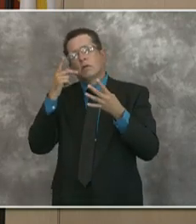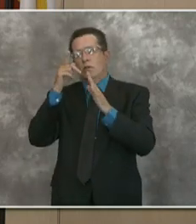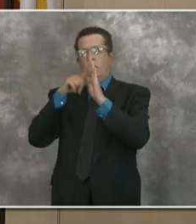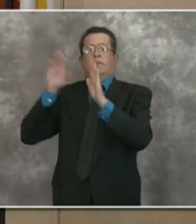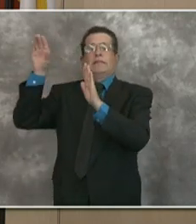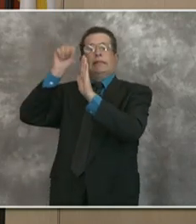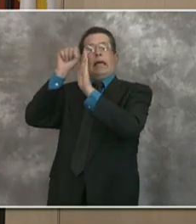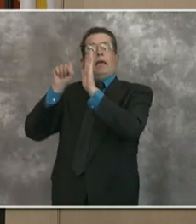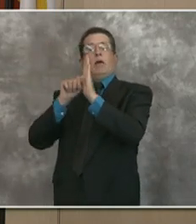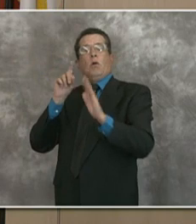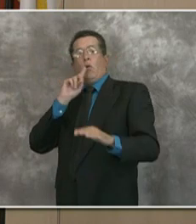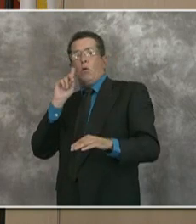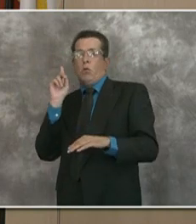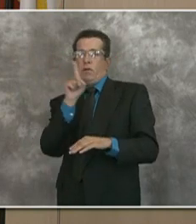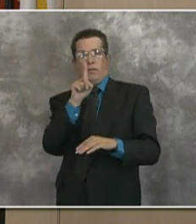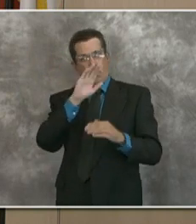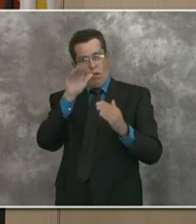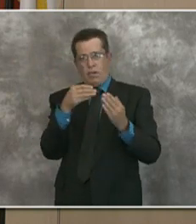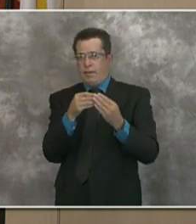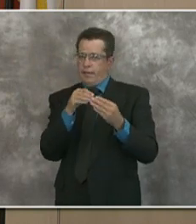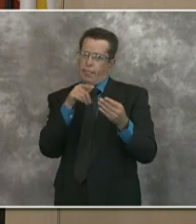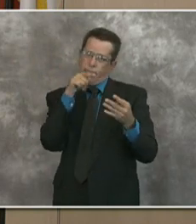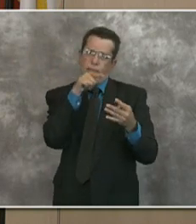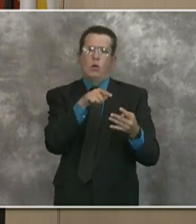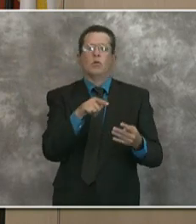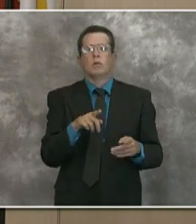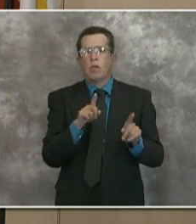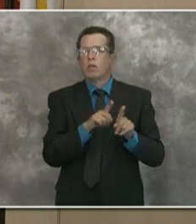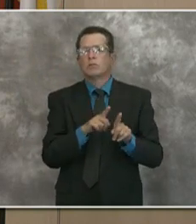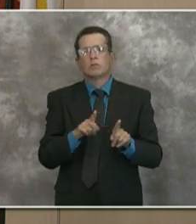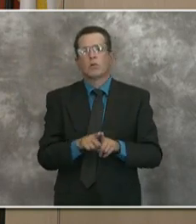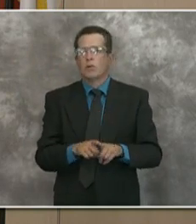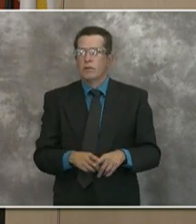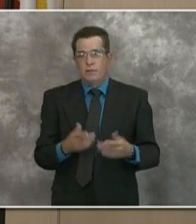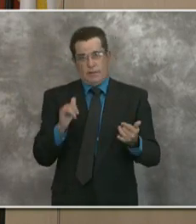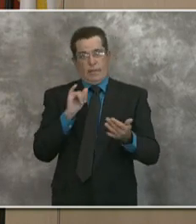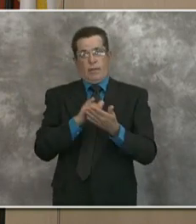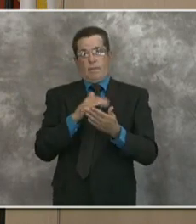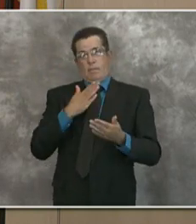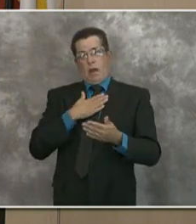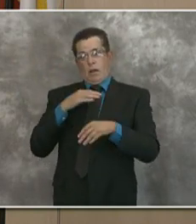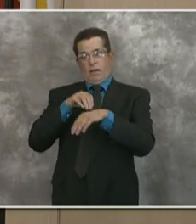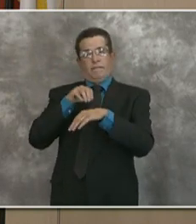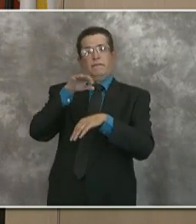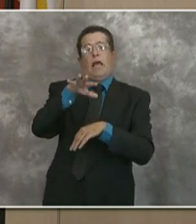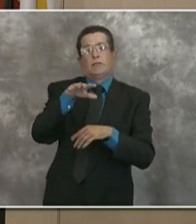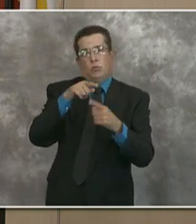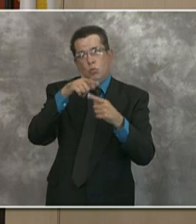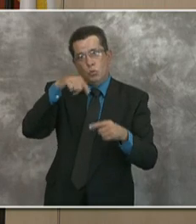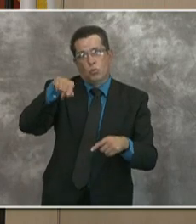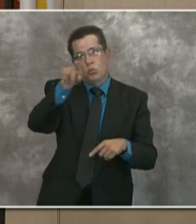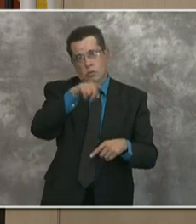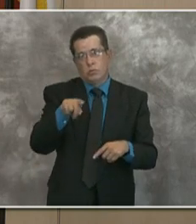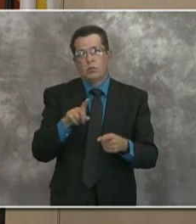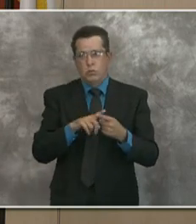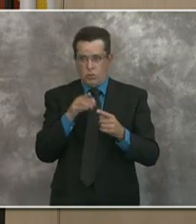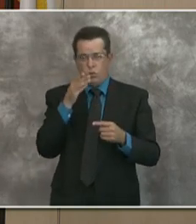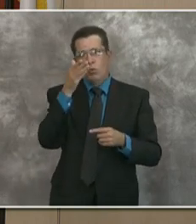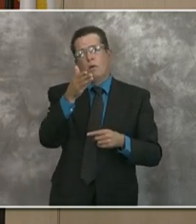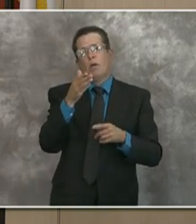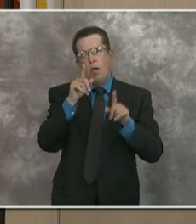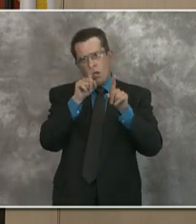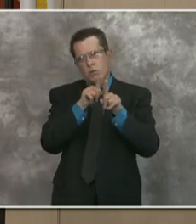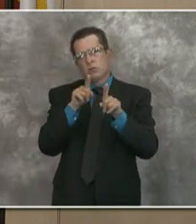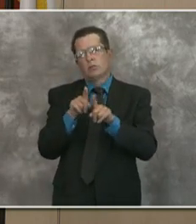state, they are included in that document as well. So that's the advice that we will give to people. And